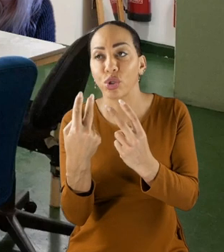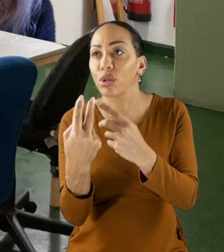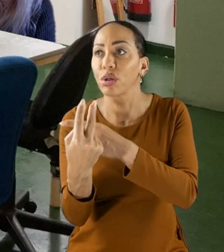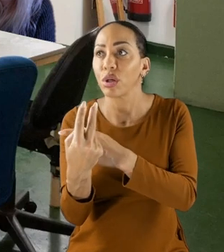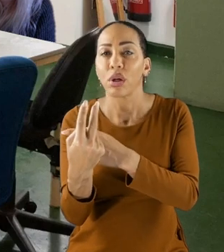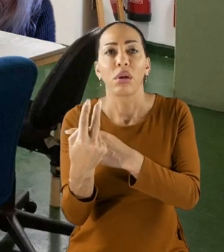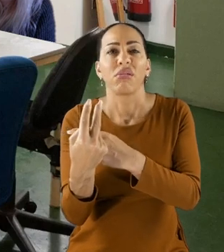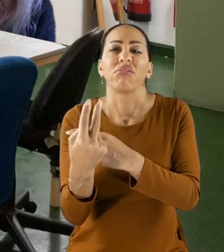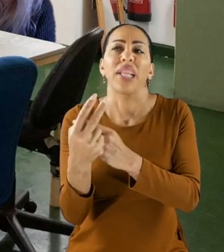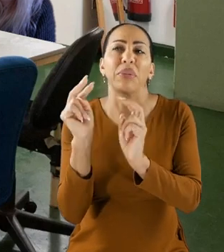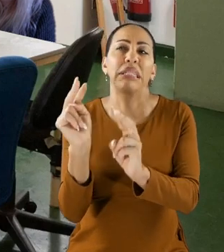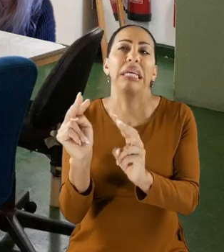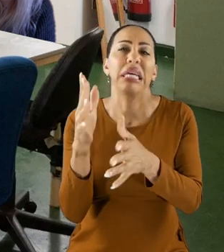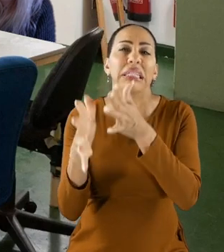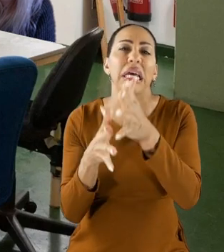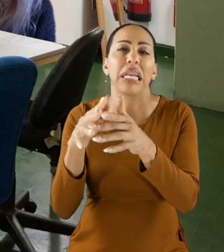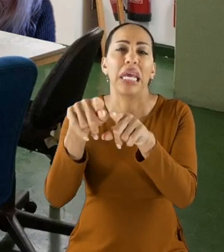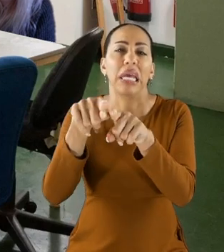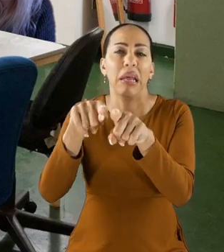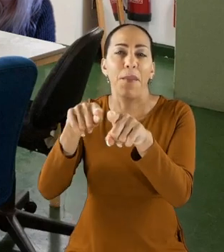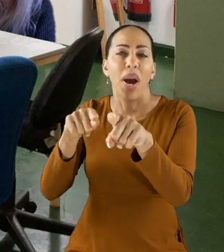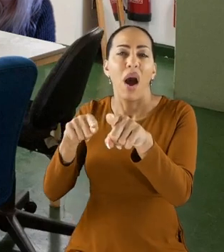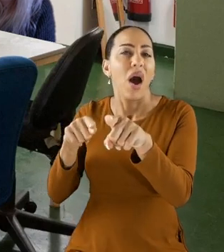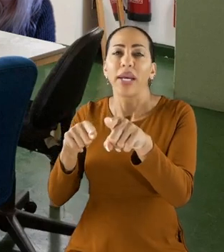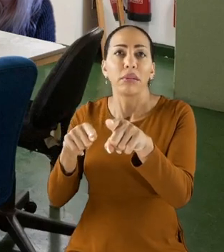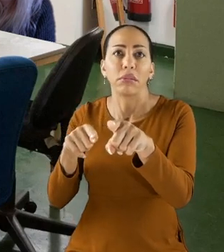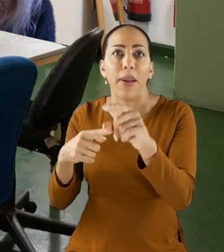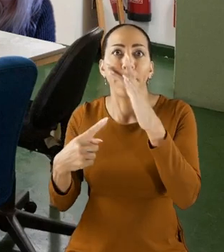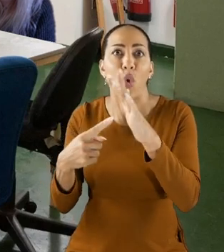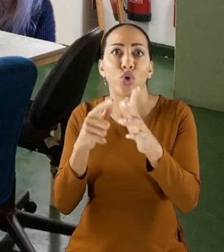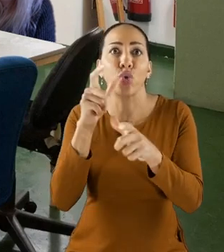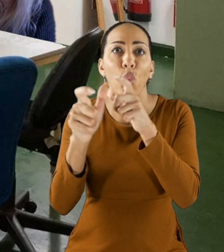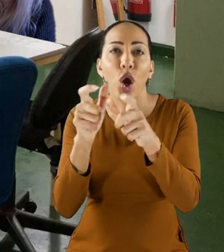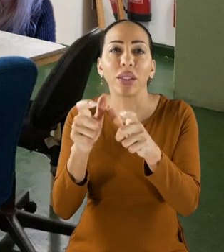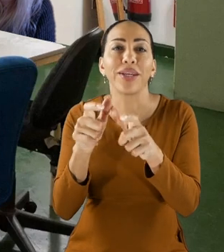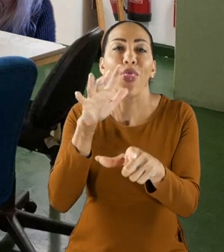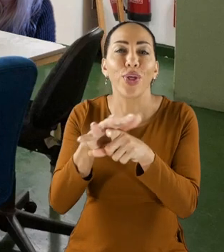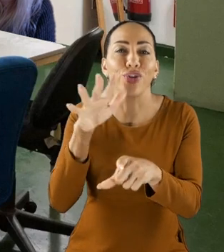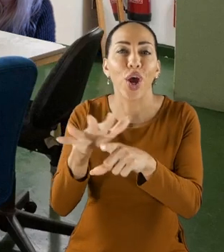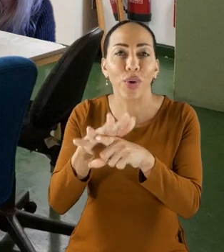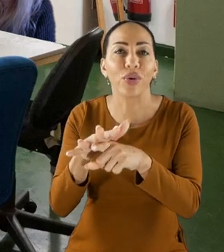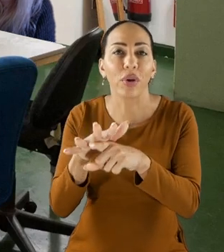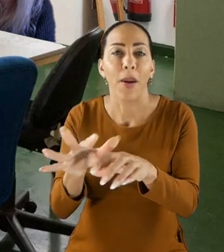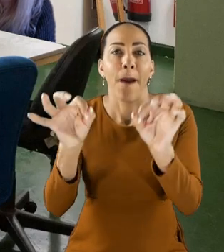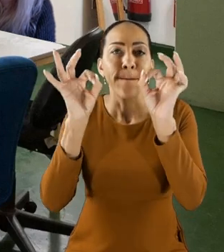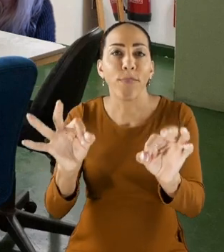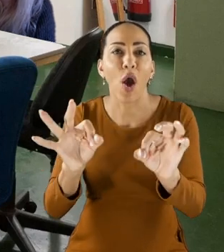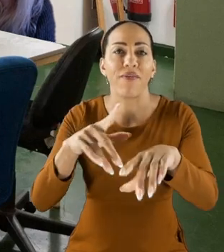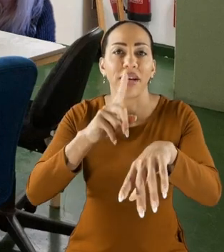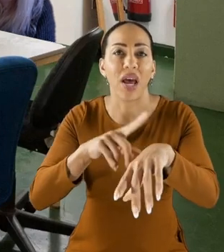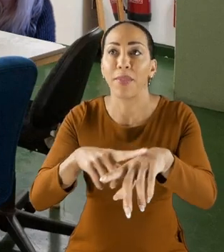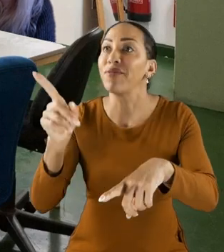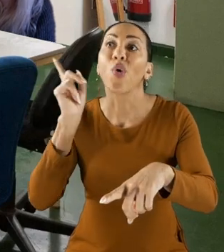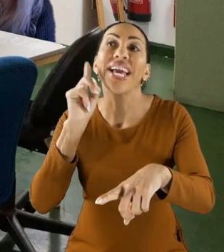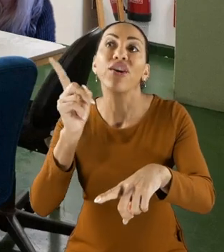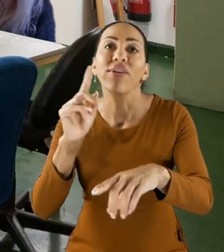a translation a few words behind, that all of the important words, the jokes, the moments landed for them at the